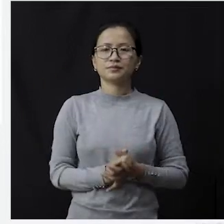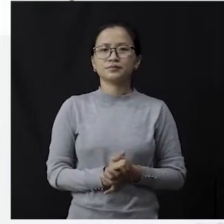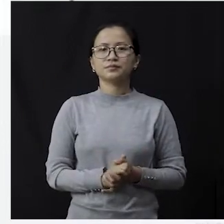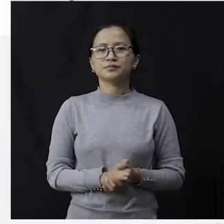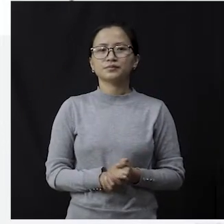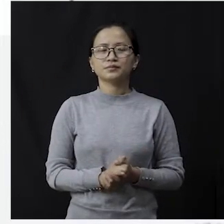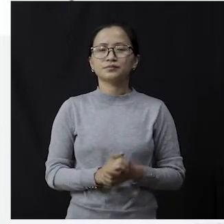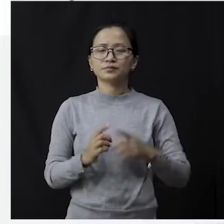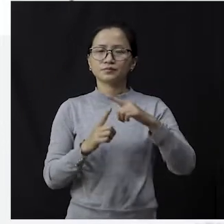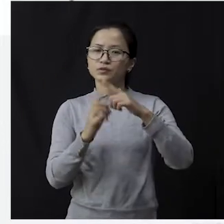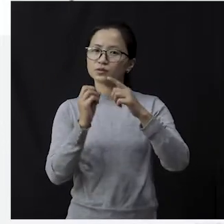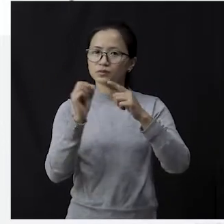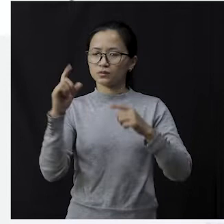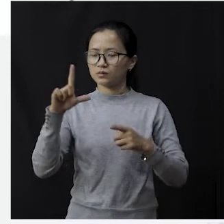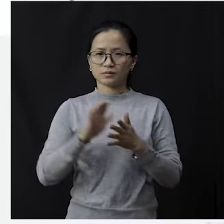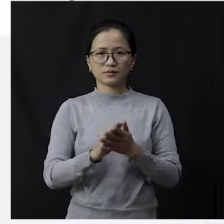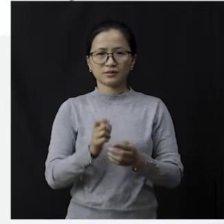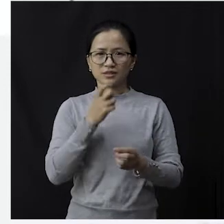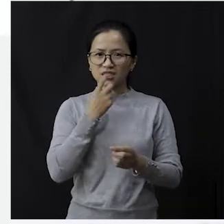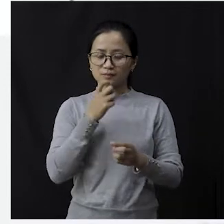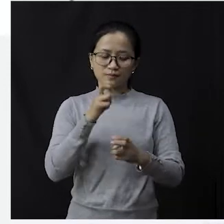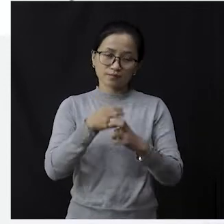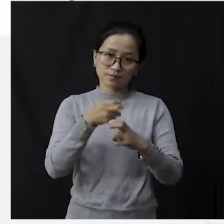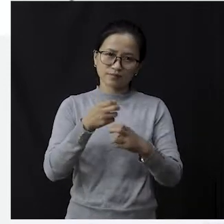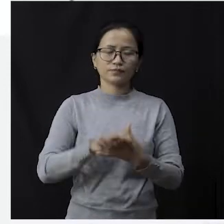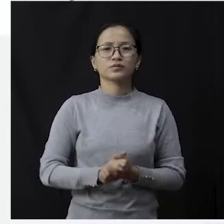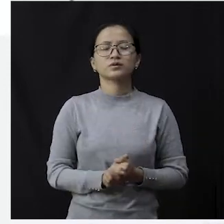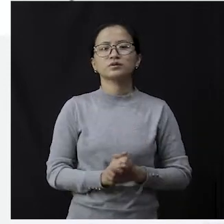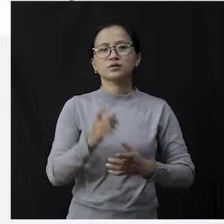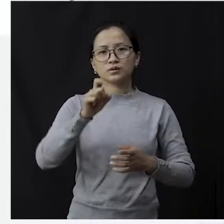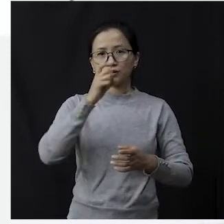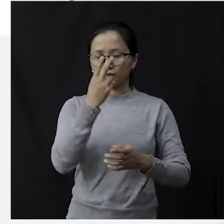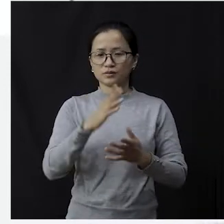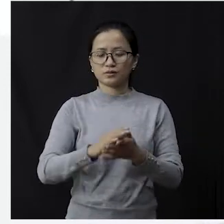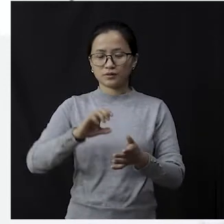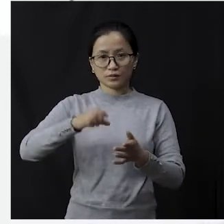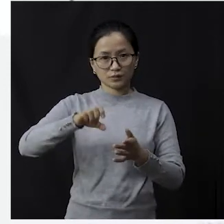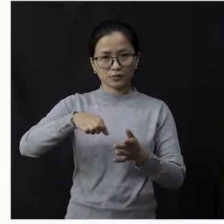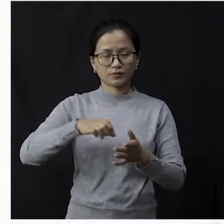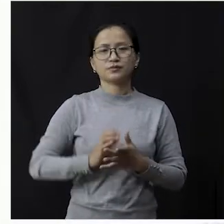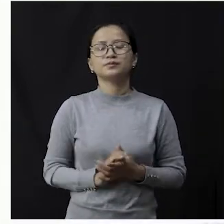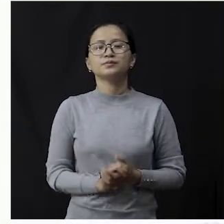The tool of a plumber includes a screwdriver. You can see there.